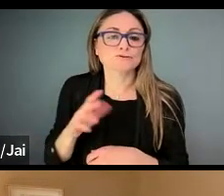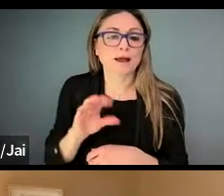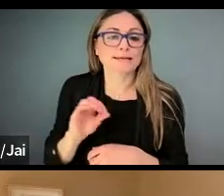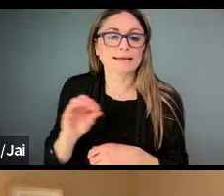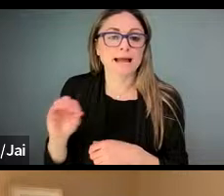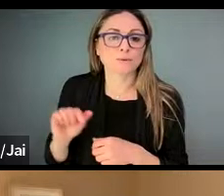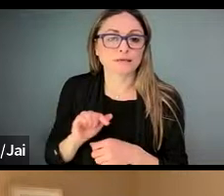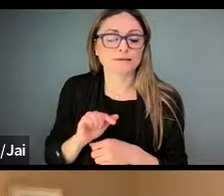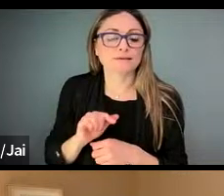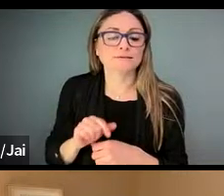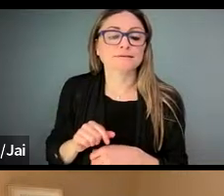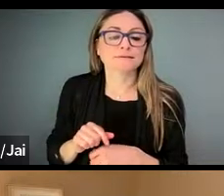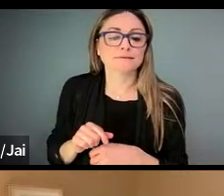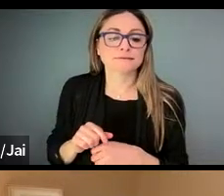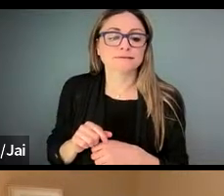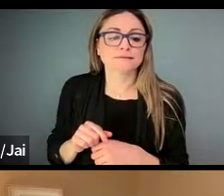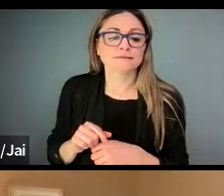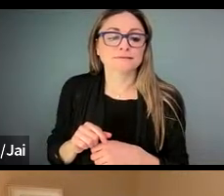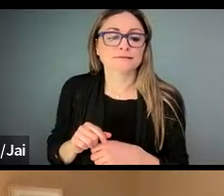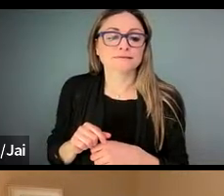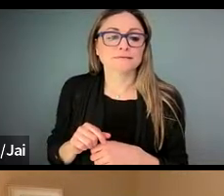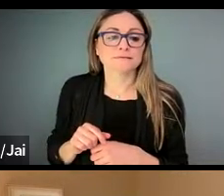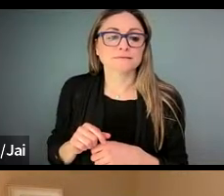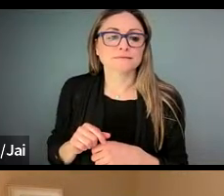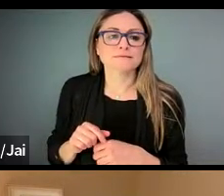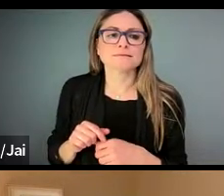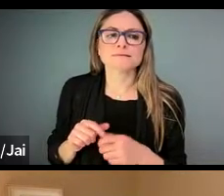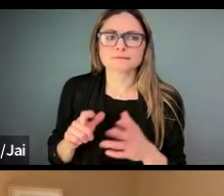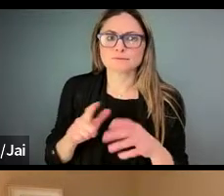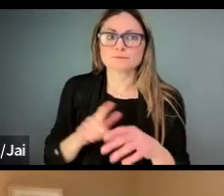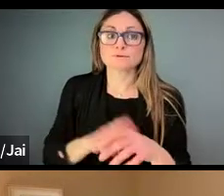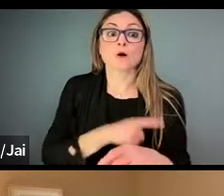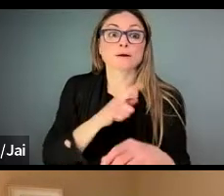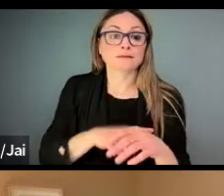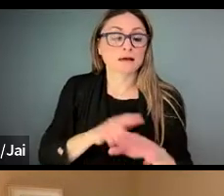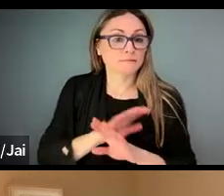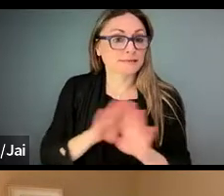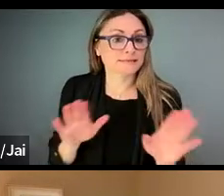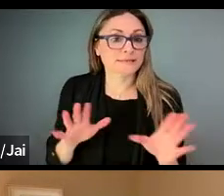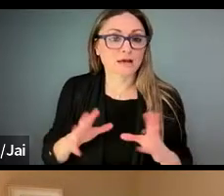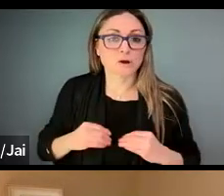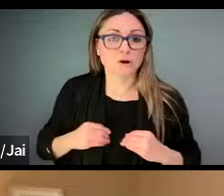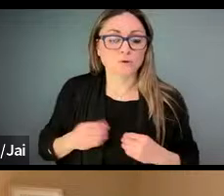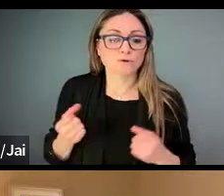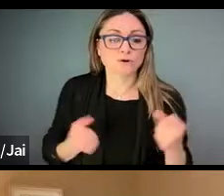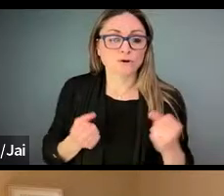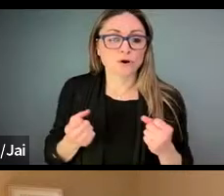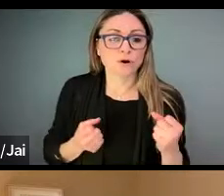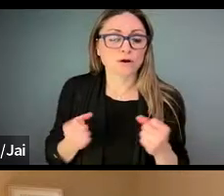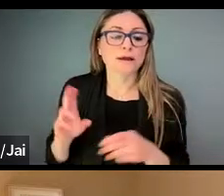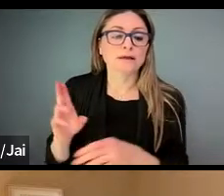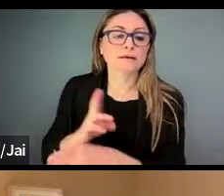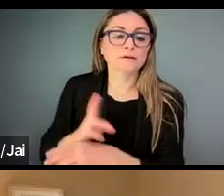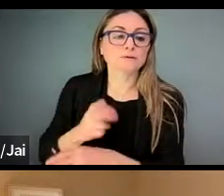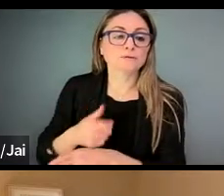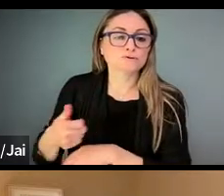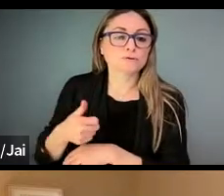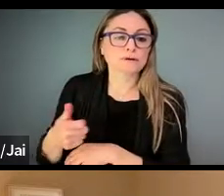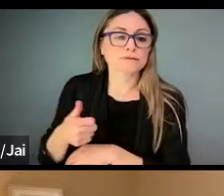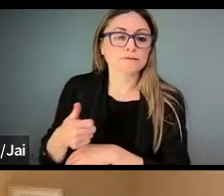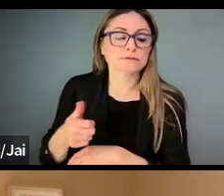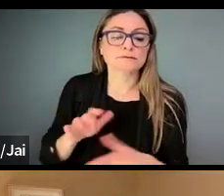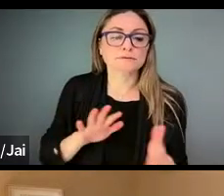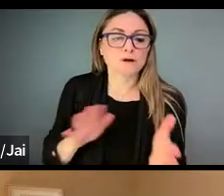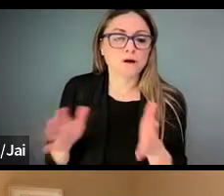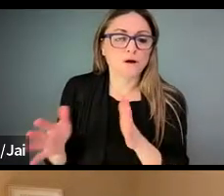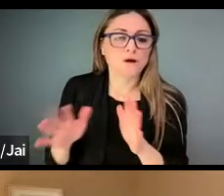so I went a really long time without owning a car and using transit to get around. And so I'm just going to spend